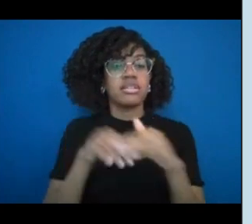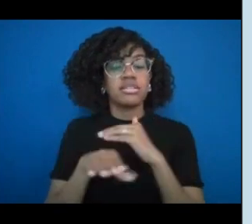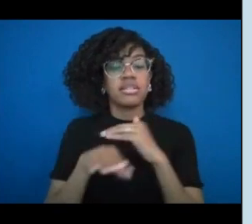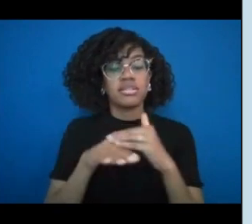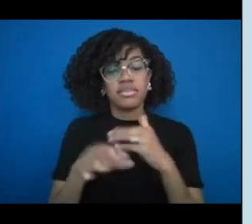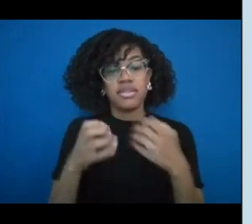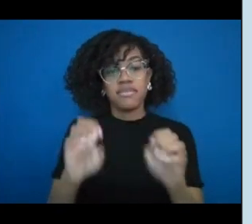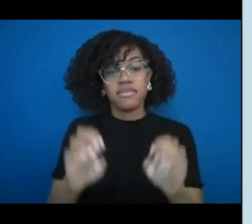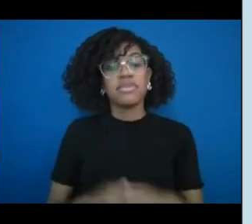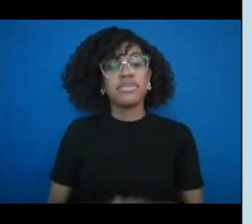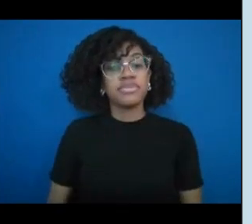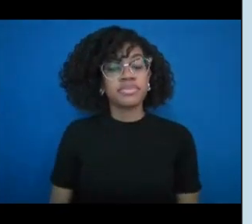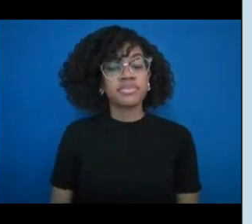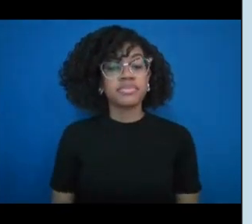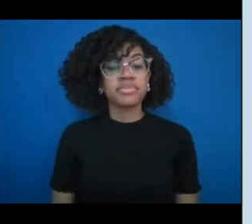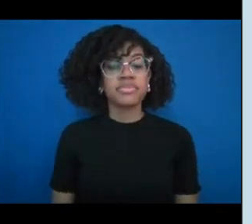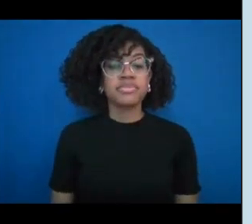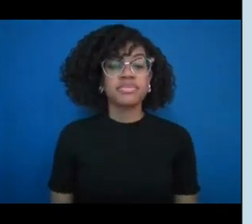efforts.